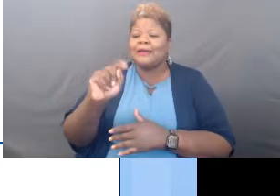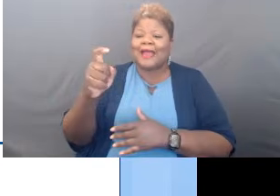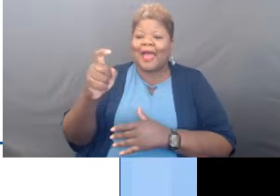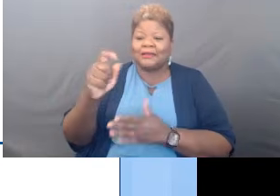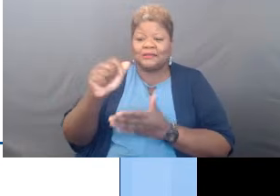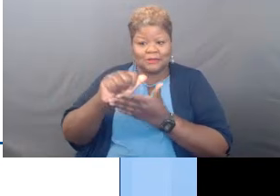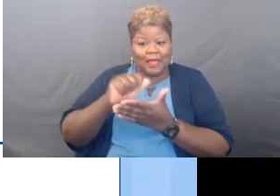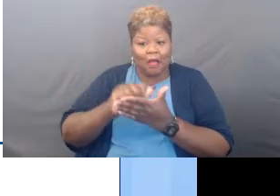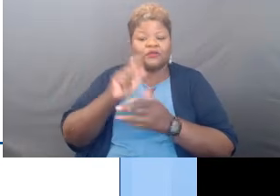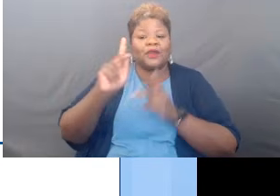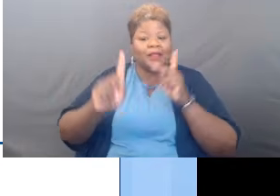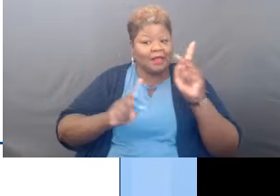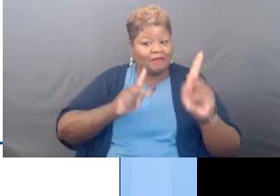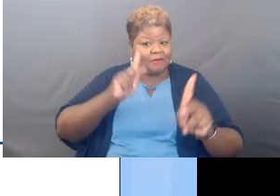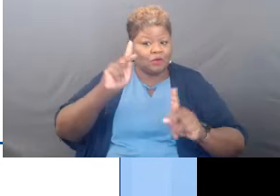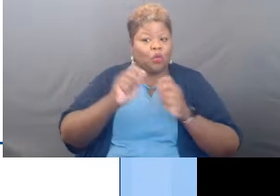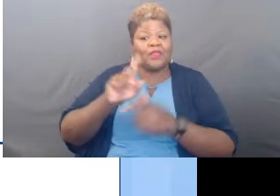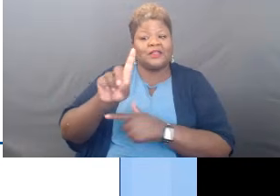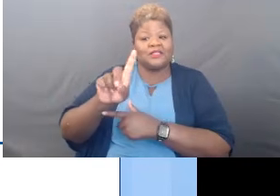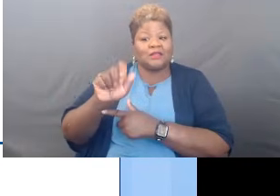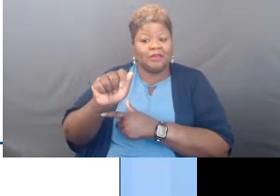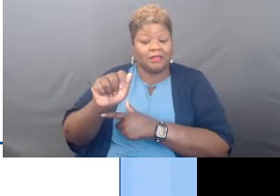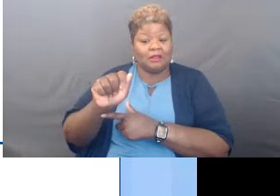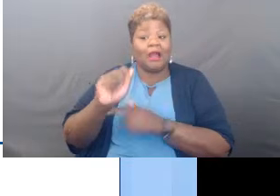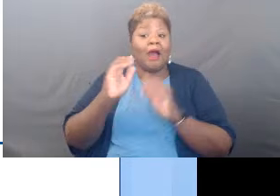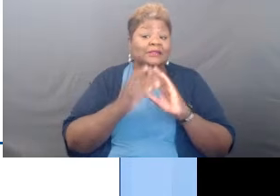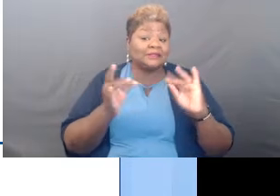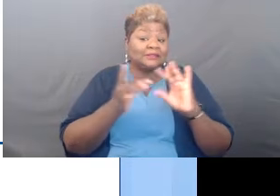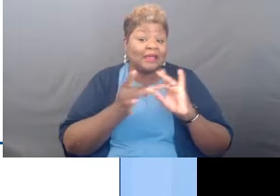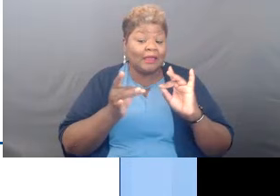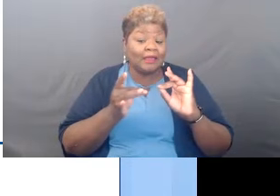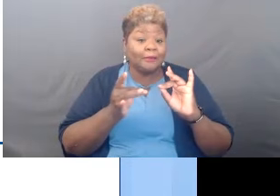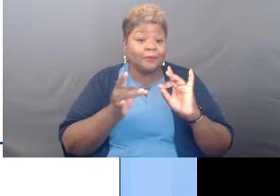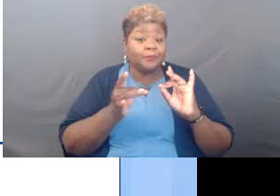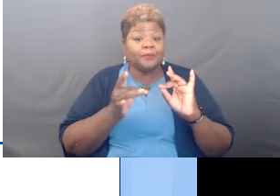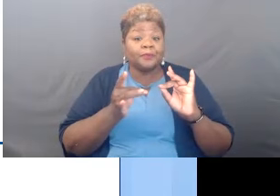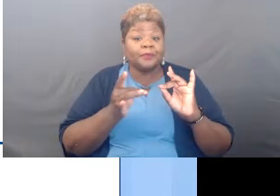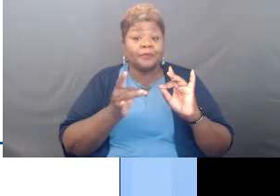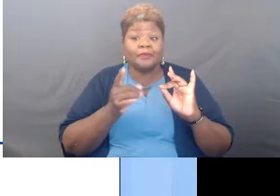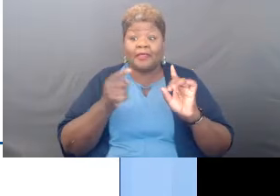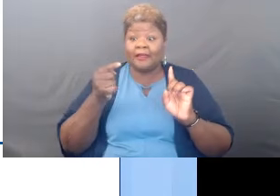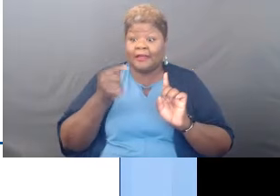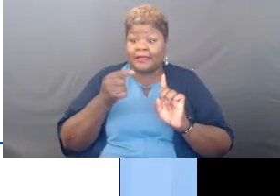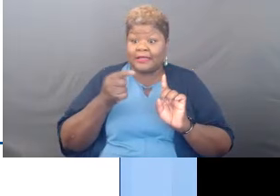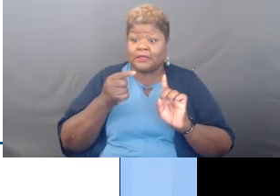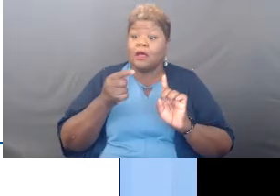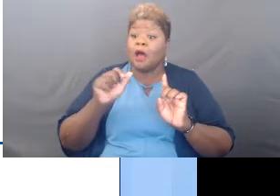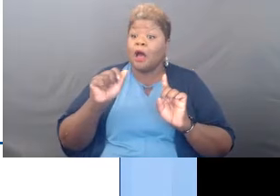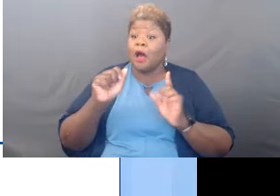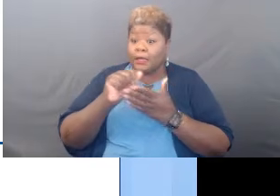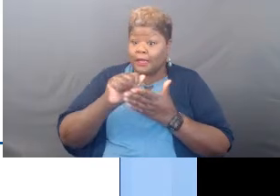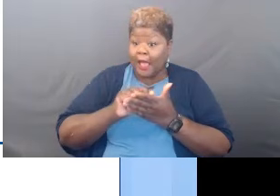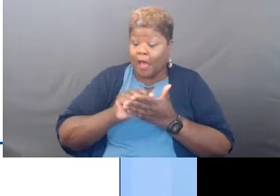for individuals with disabilities. So generally I say that it's basically an account